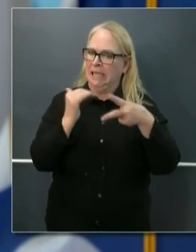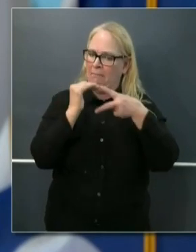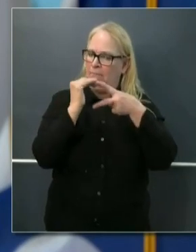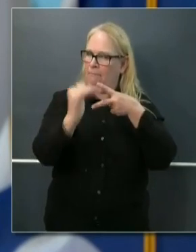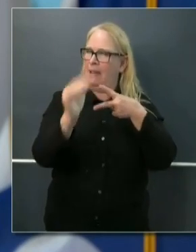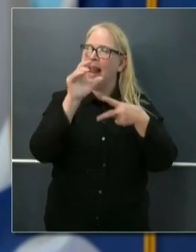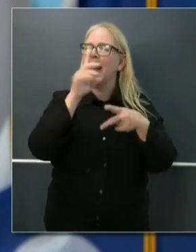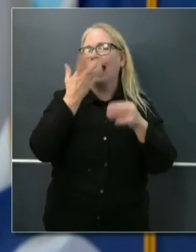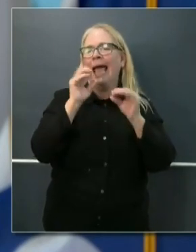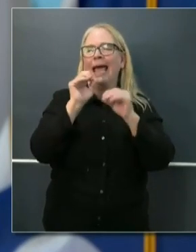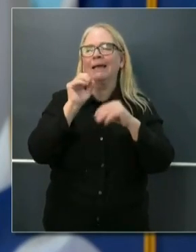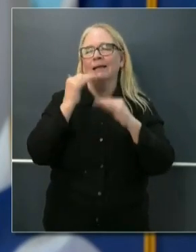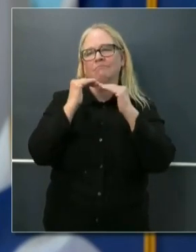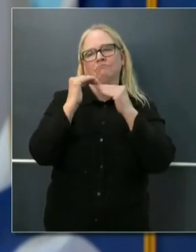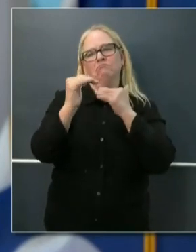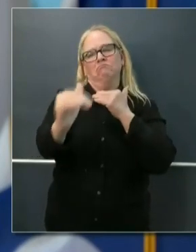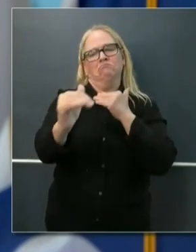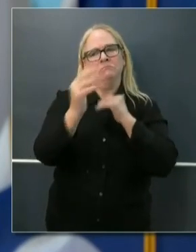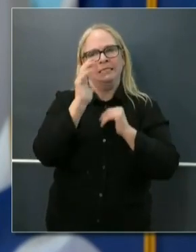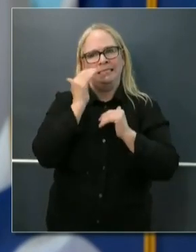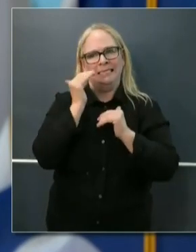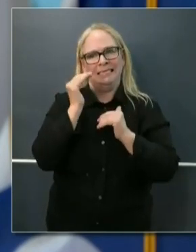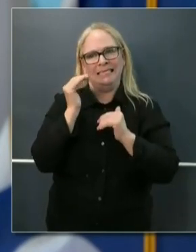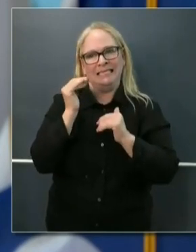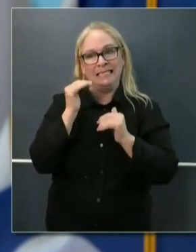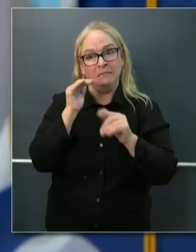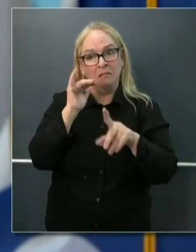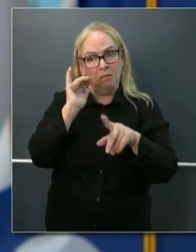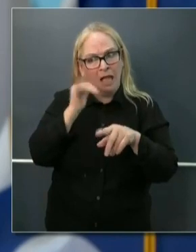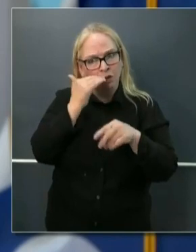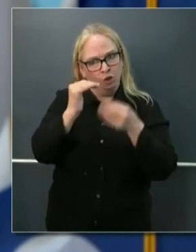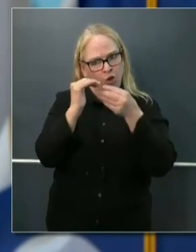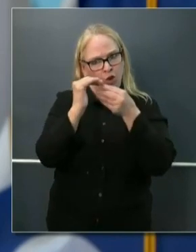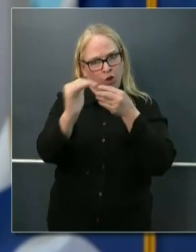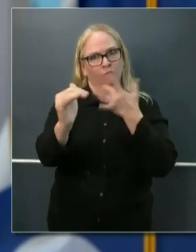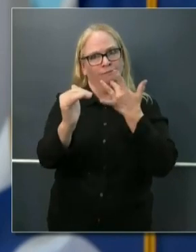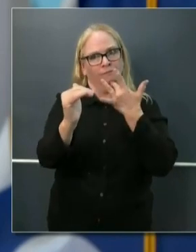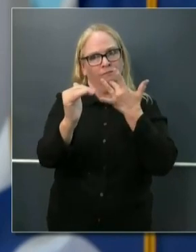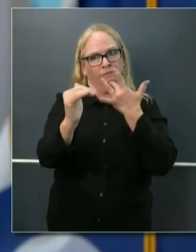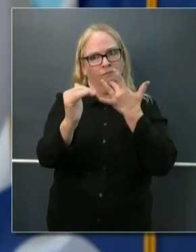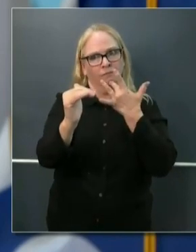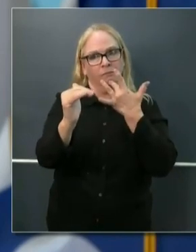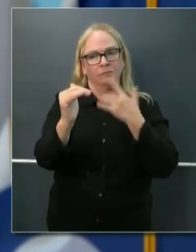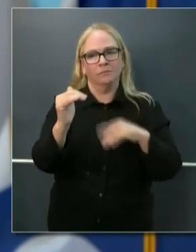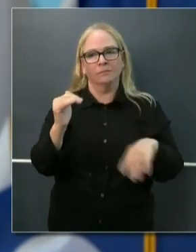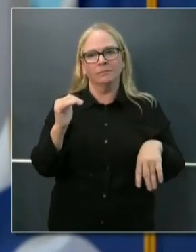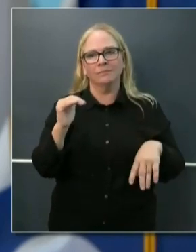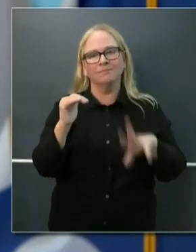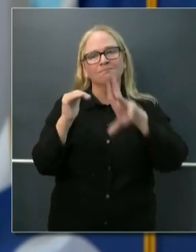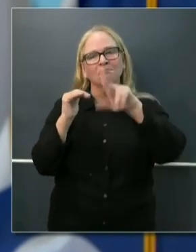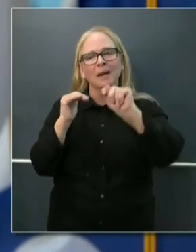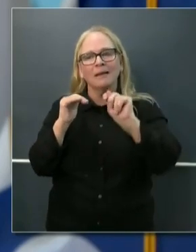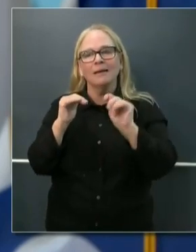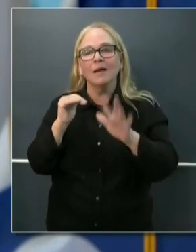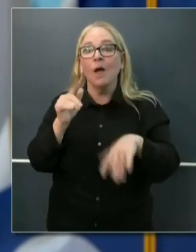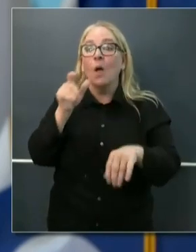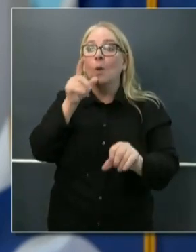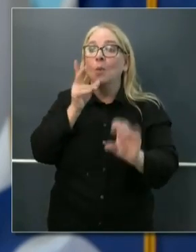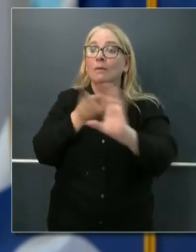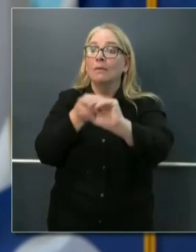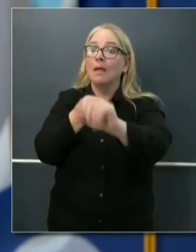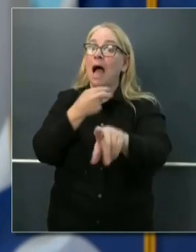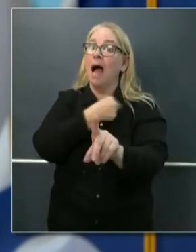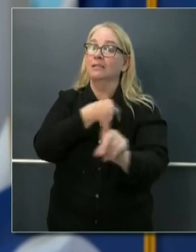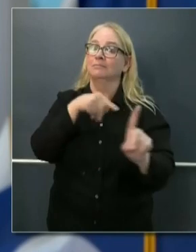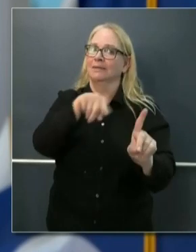So some stability. We continue to say stability in our models, but particular stability in hospitalizations. That's good